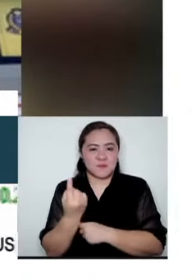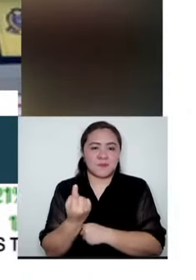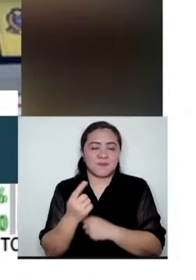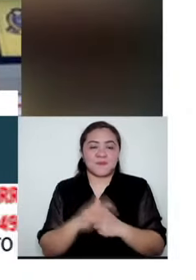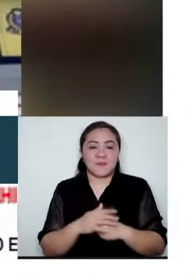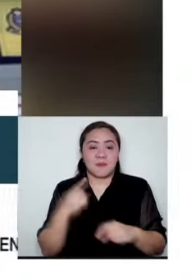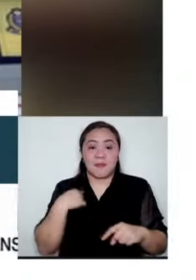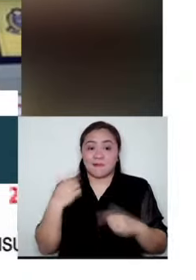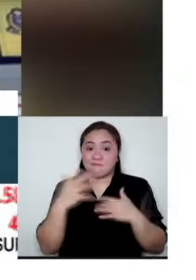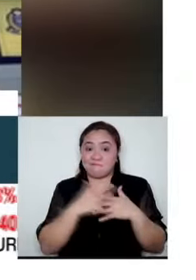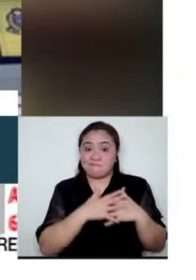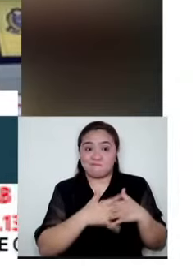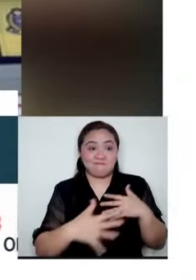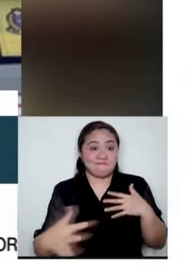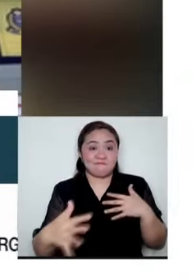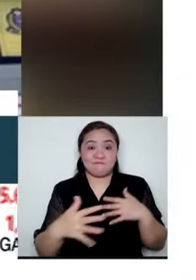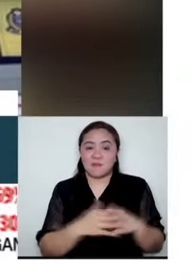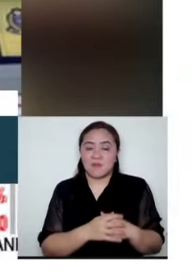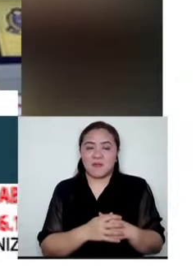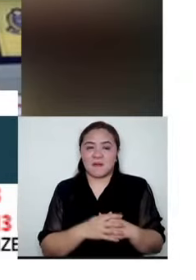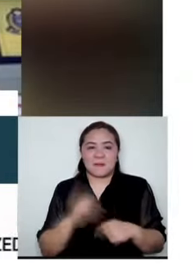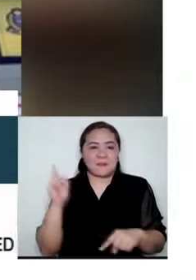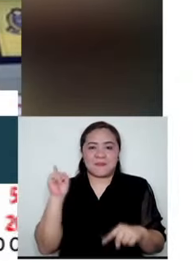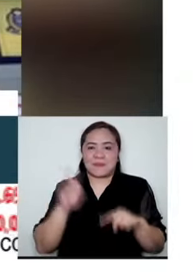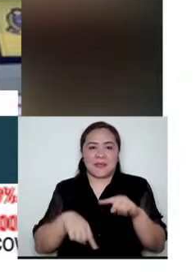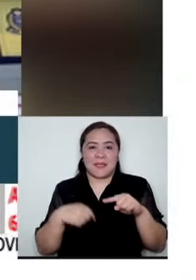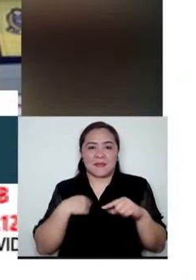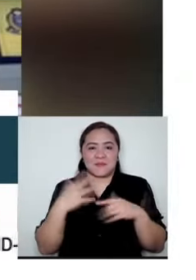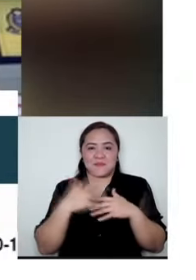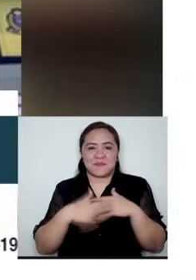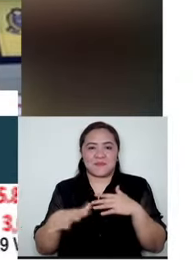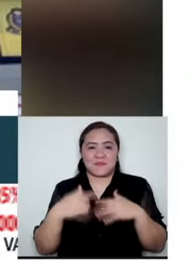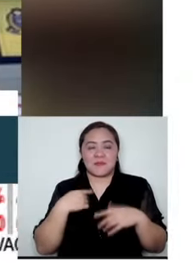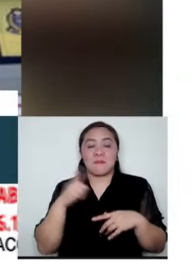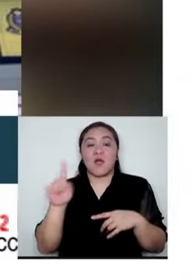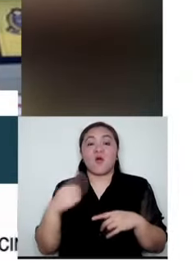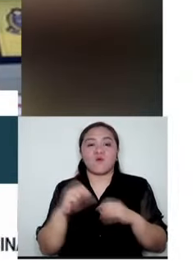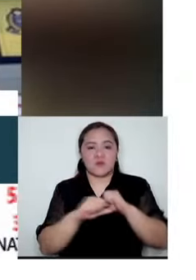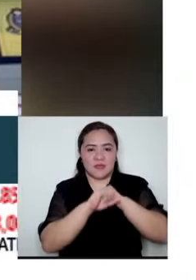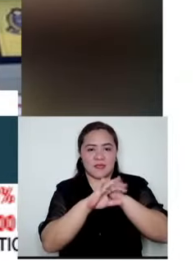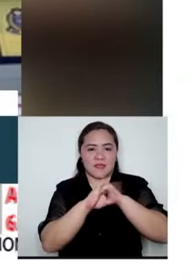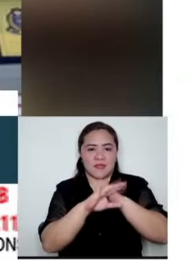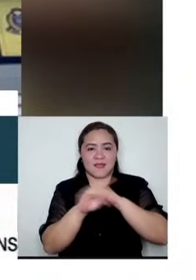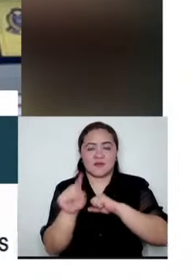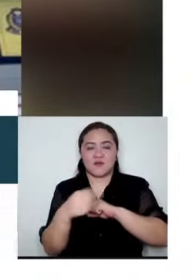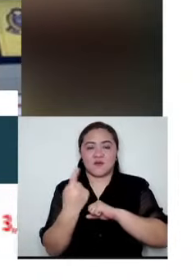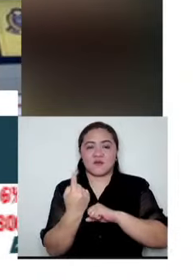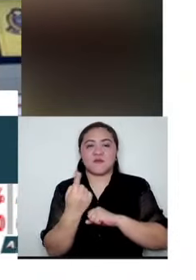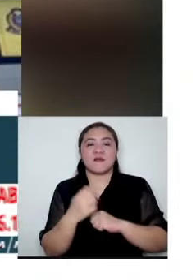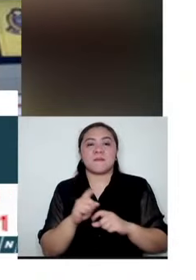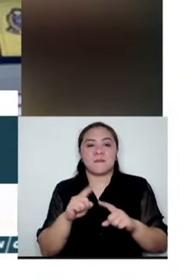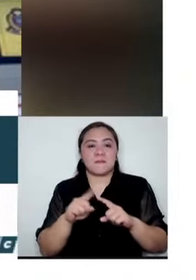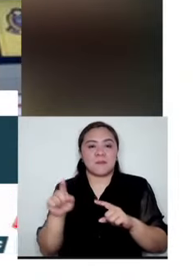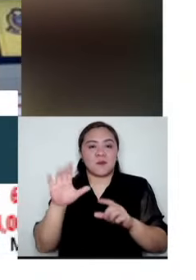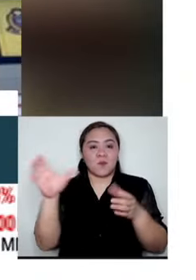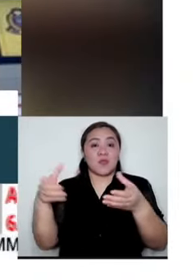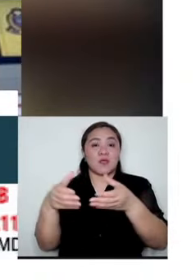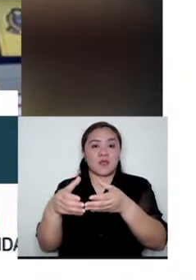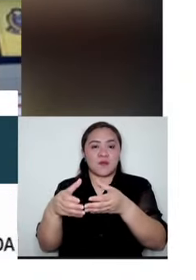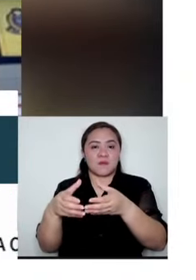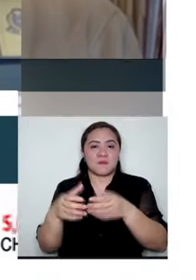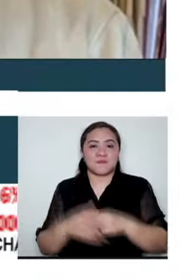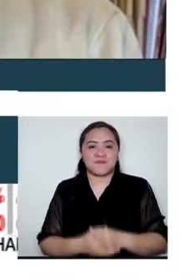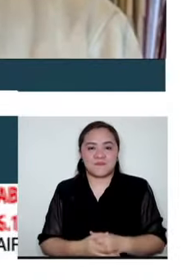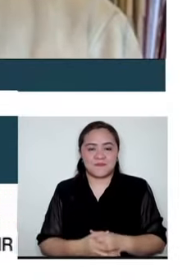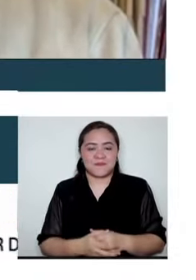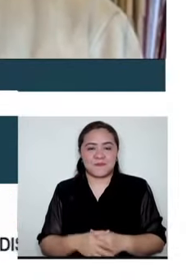beyond that, Carmina. It will have to be advocated by the party itself, Carmina. Okay, we're going to have to leave